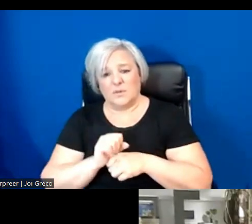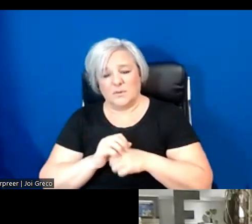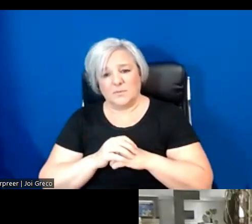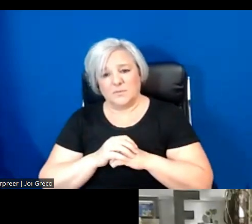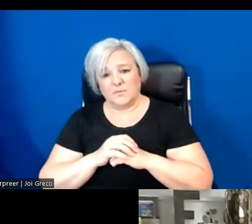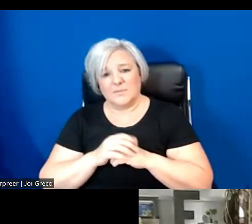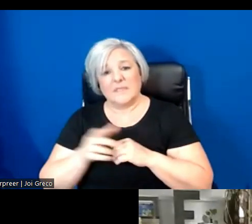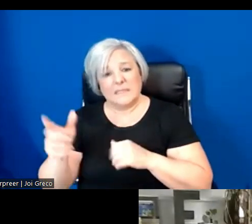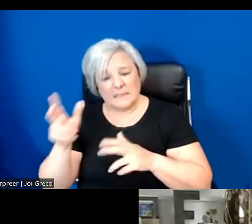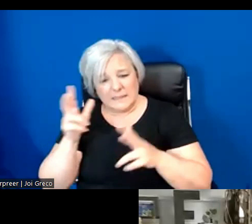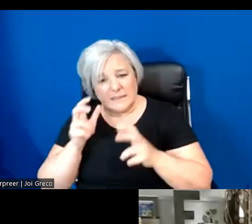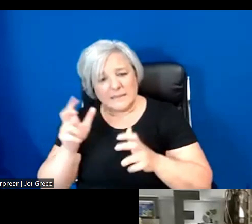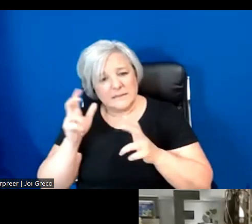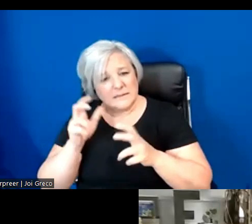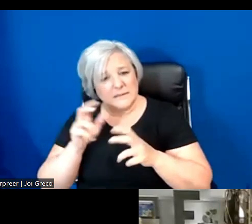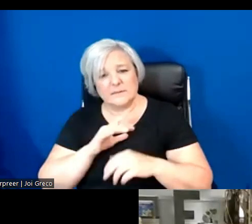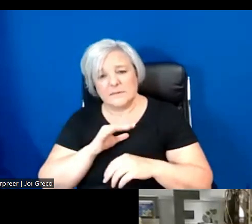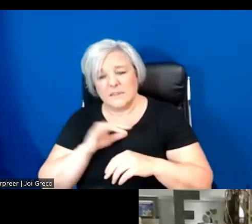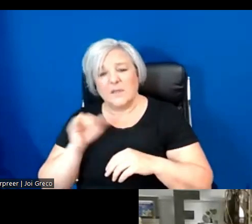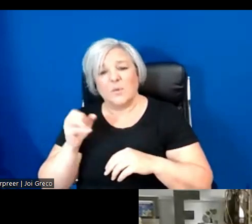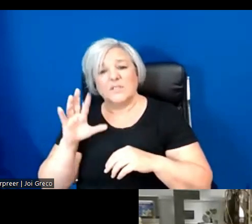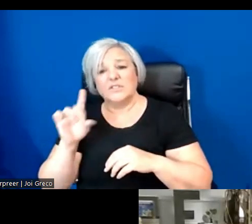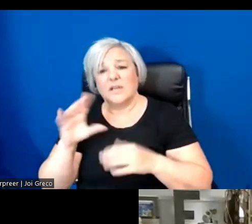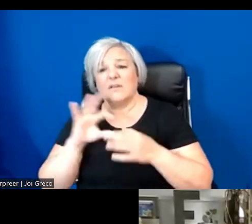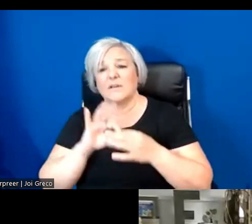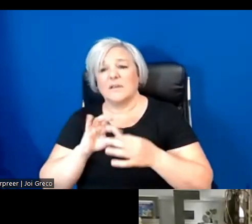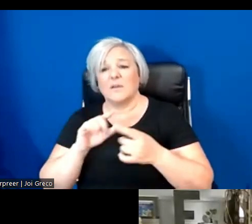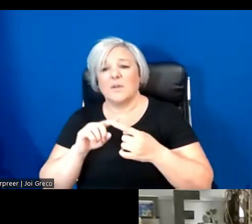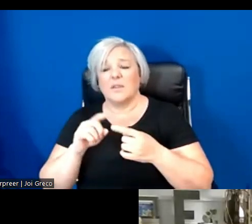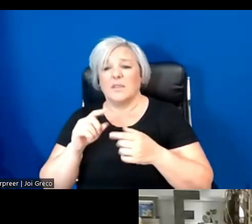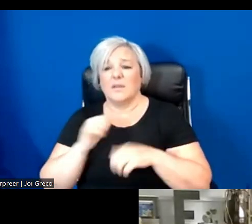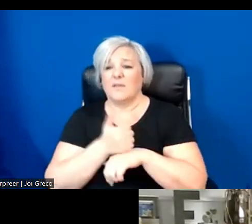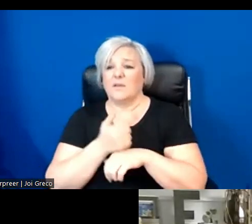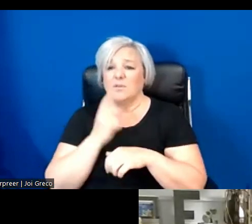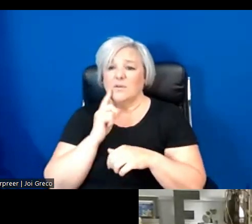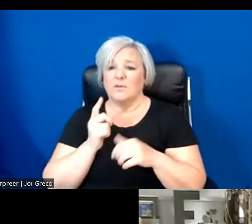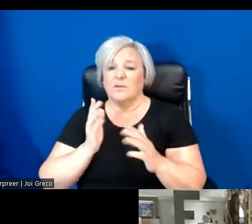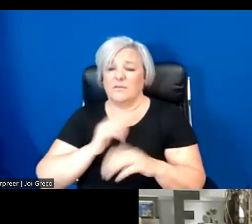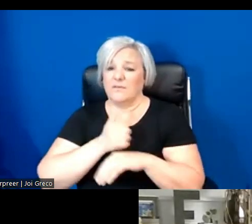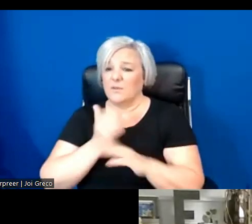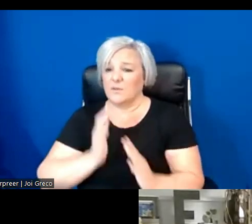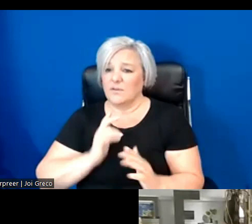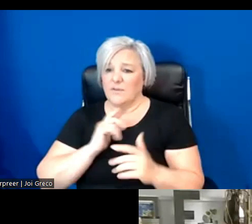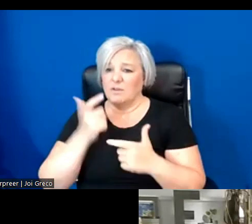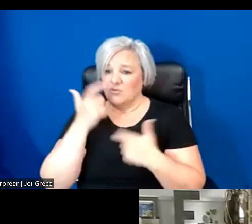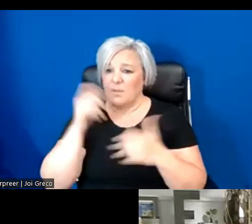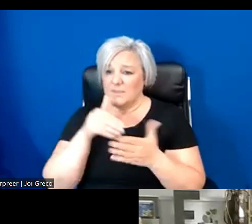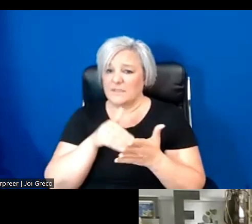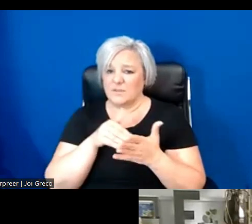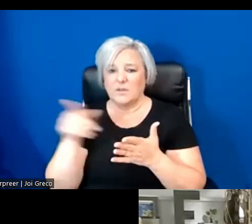he listens. I think when Jared got together with the founder of our trauma center, that was an